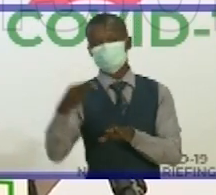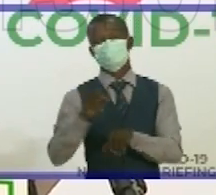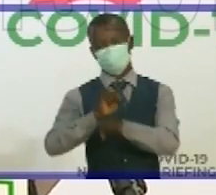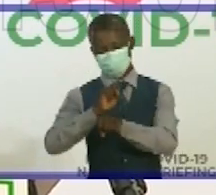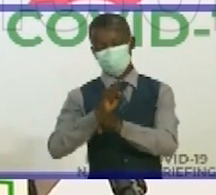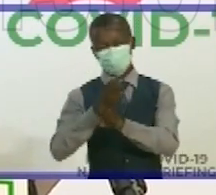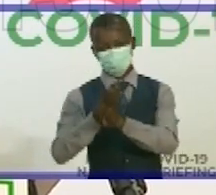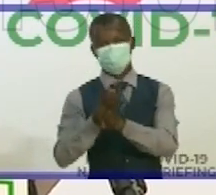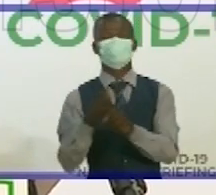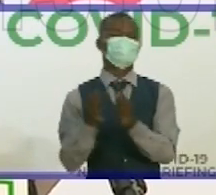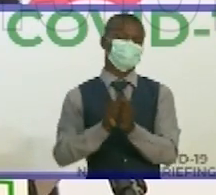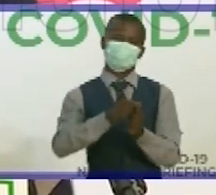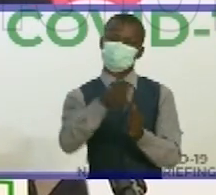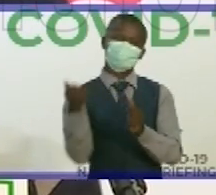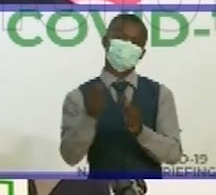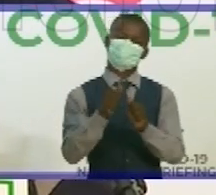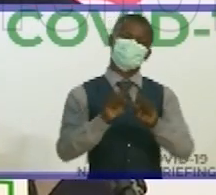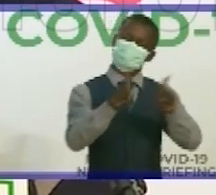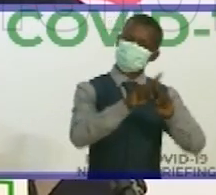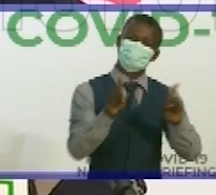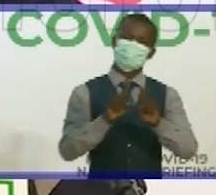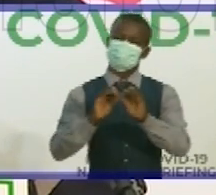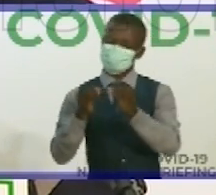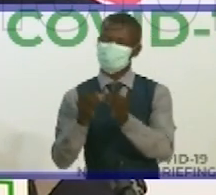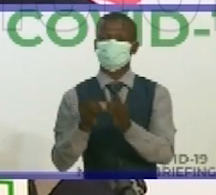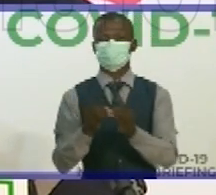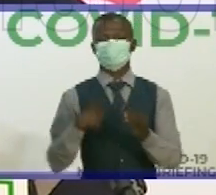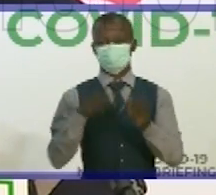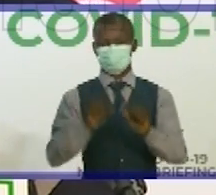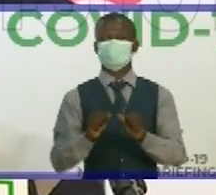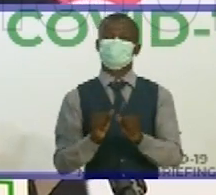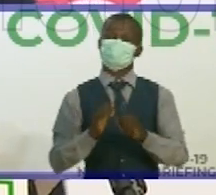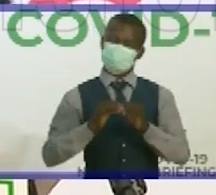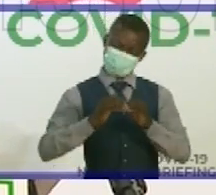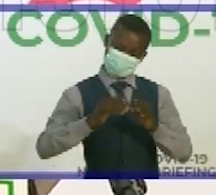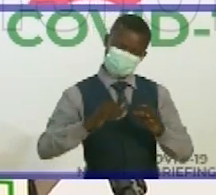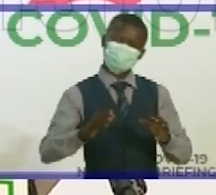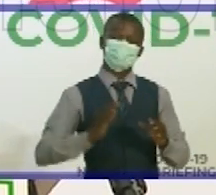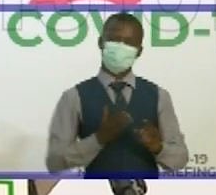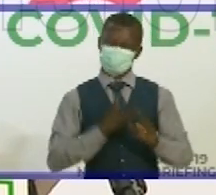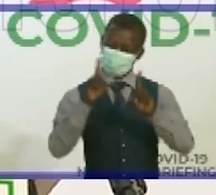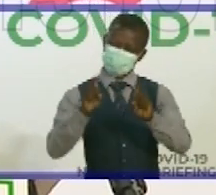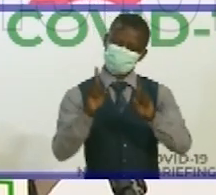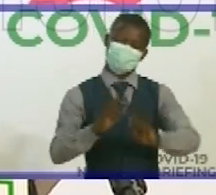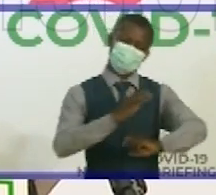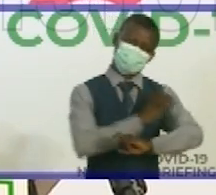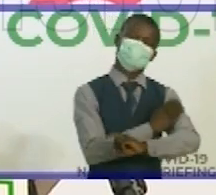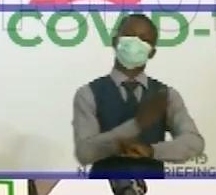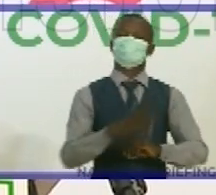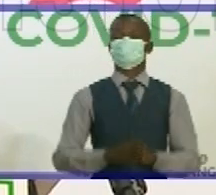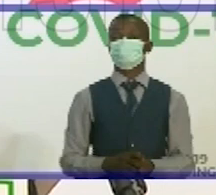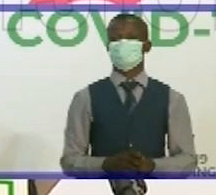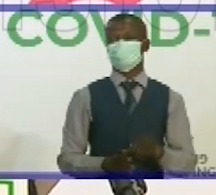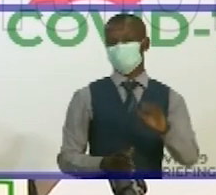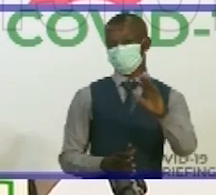of the private sector, we should be able to expand our testing even further. And we'll keep building as we go along. The